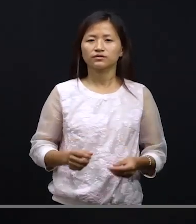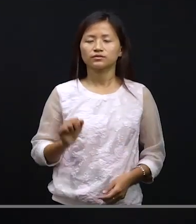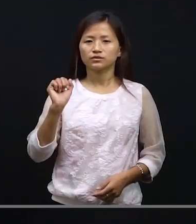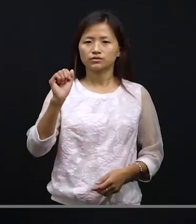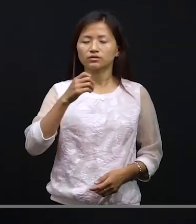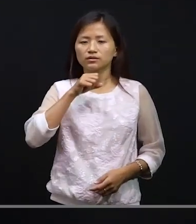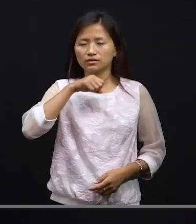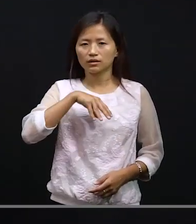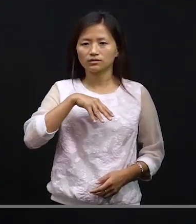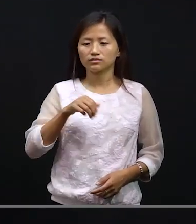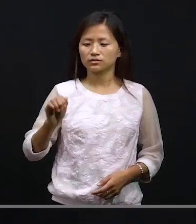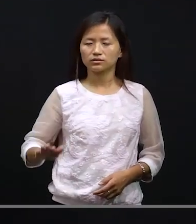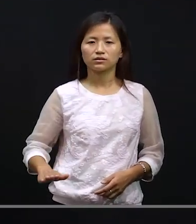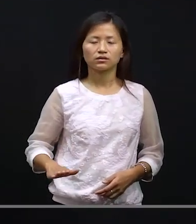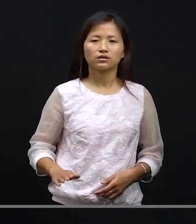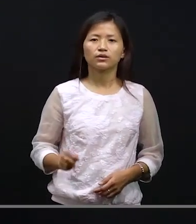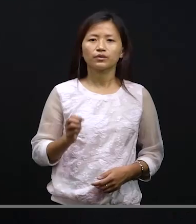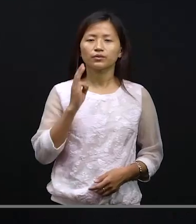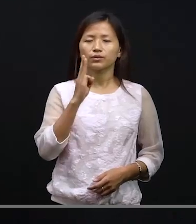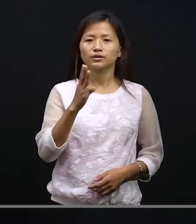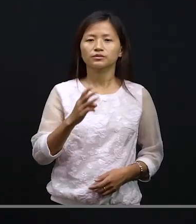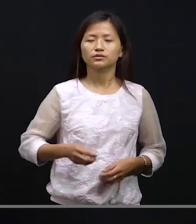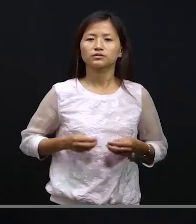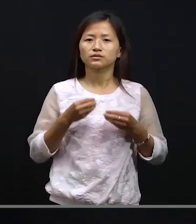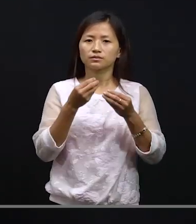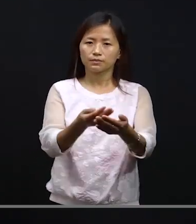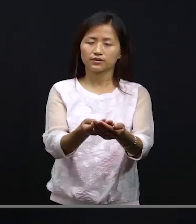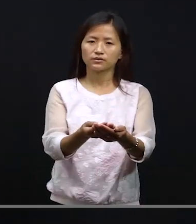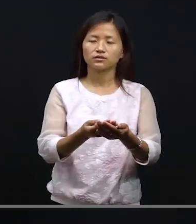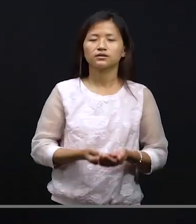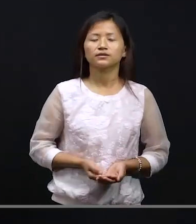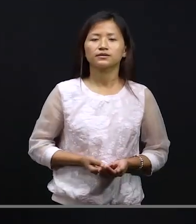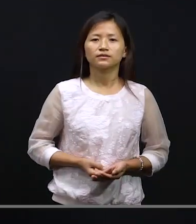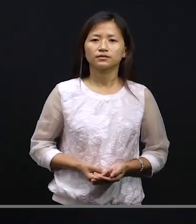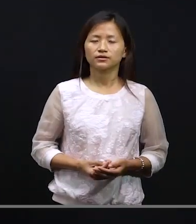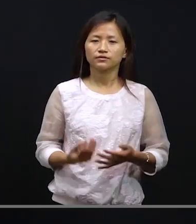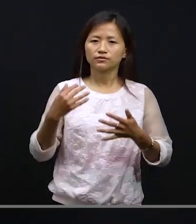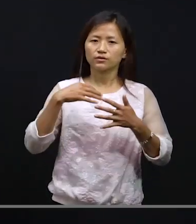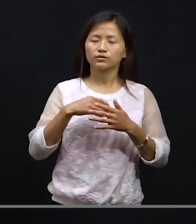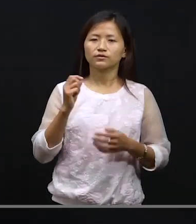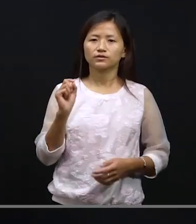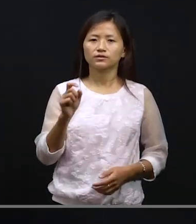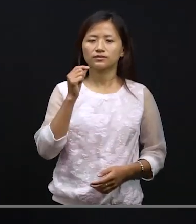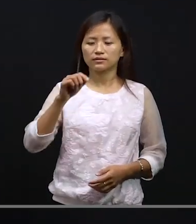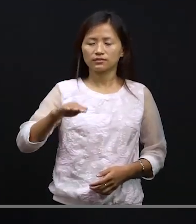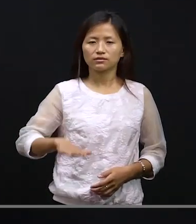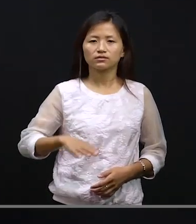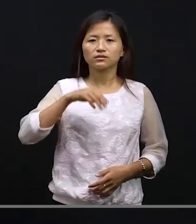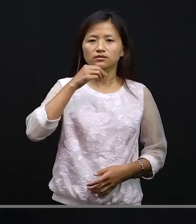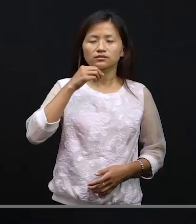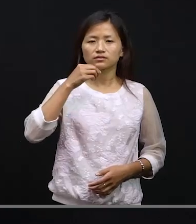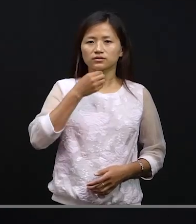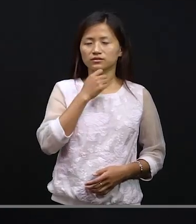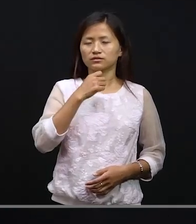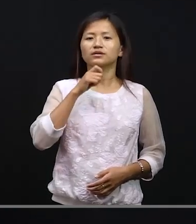and say that he will be willing to submit himself, because in the form of this little child, the poet has presented